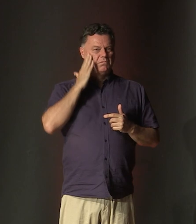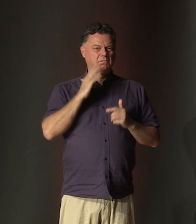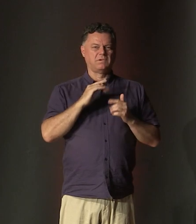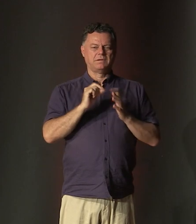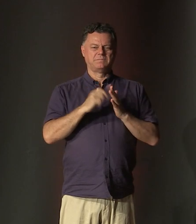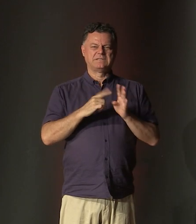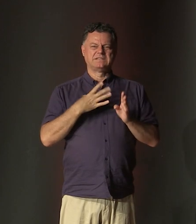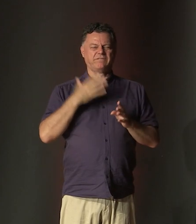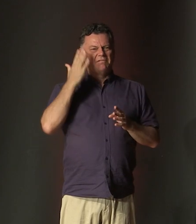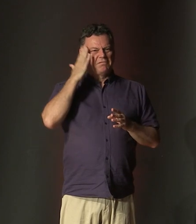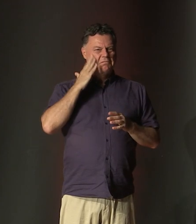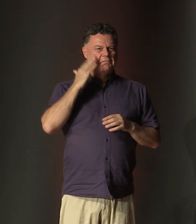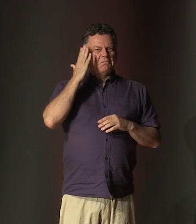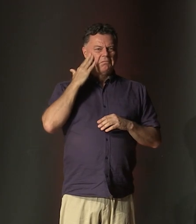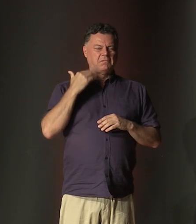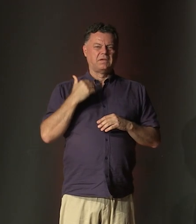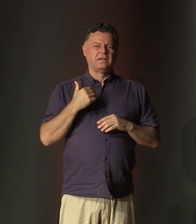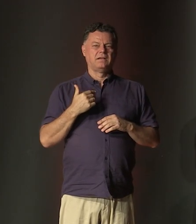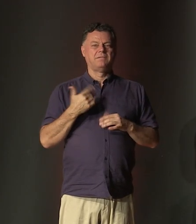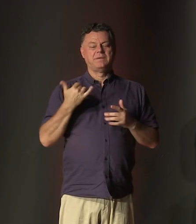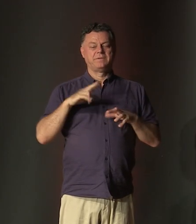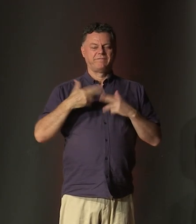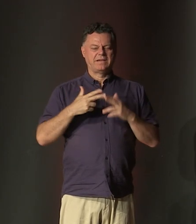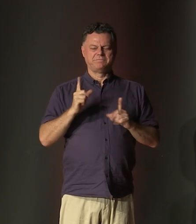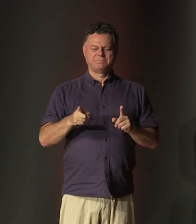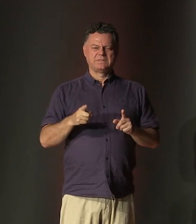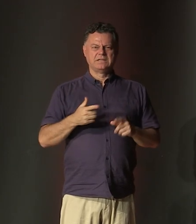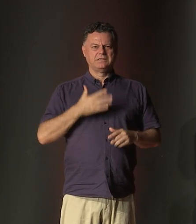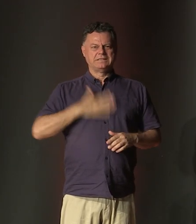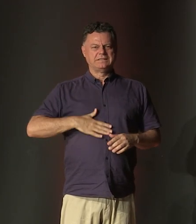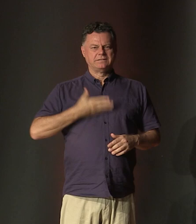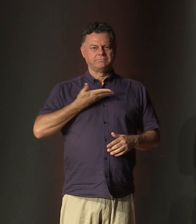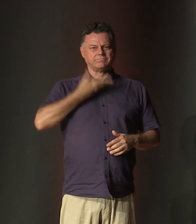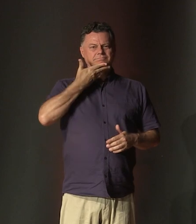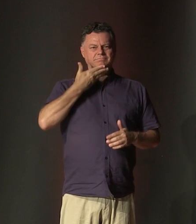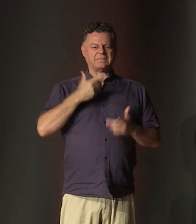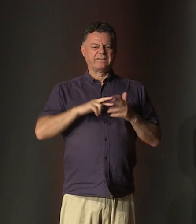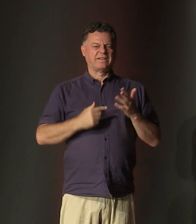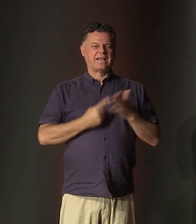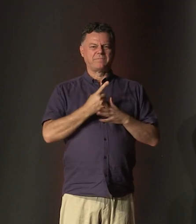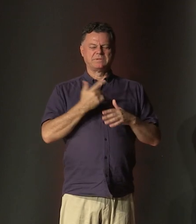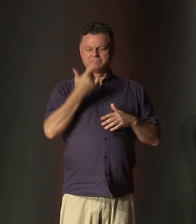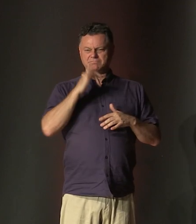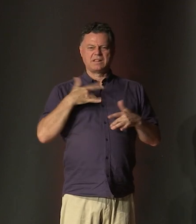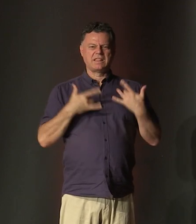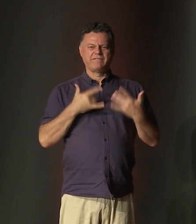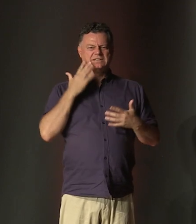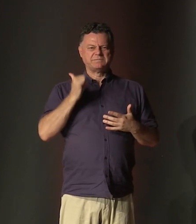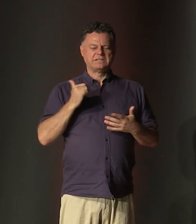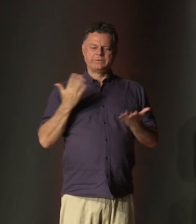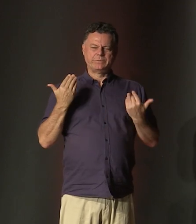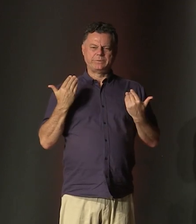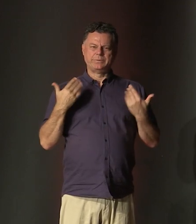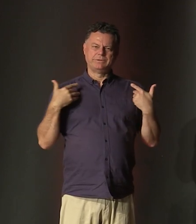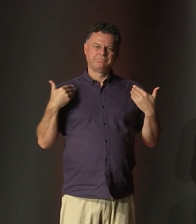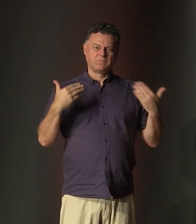Perhaps they were raised to have a stiff upper lip, or to not cry over spilt milk, or maybe they were told, "I'll give you something